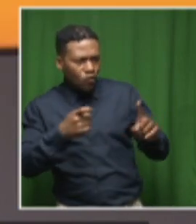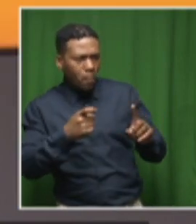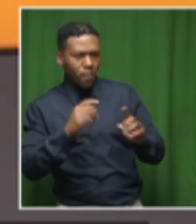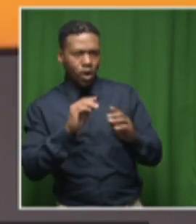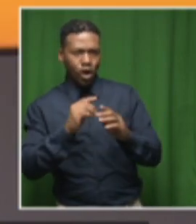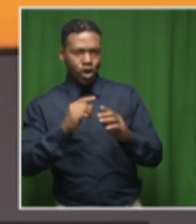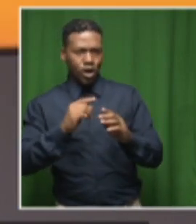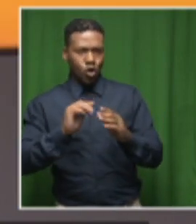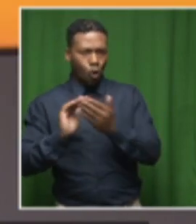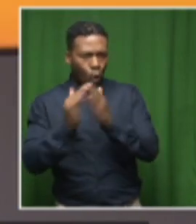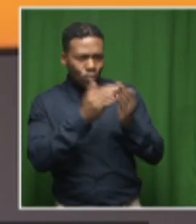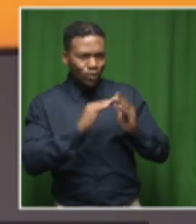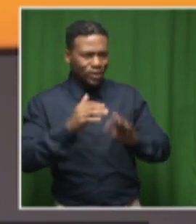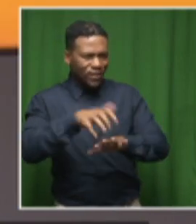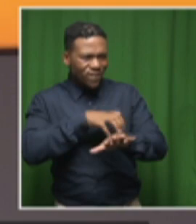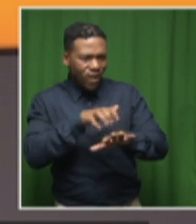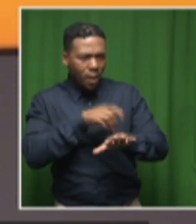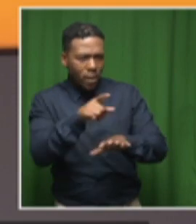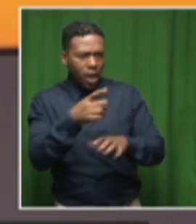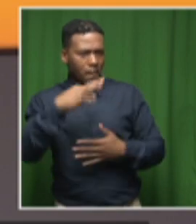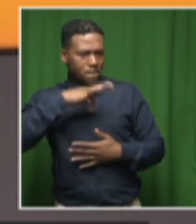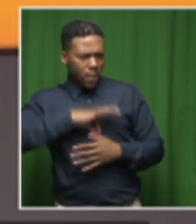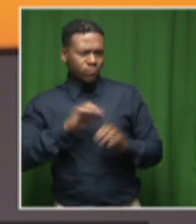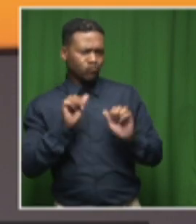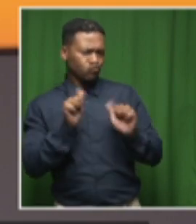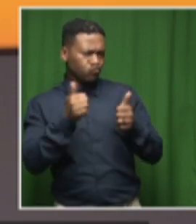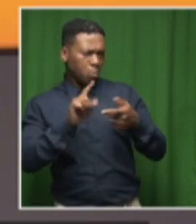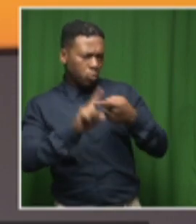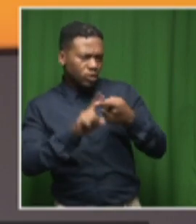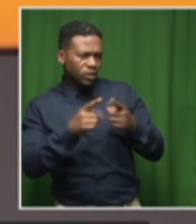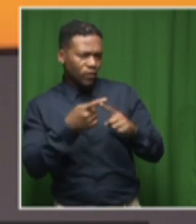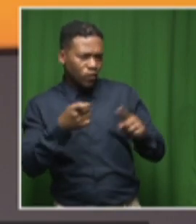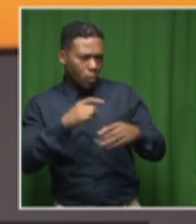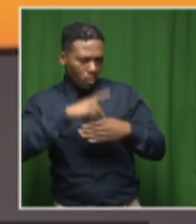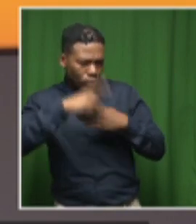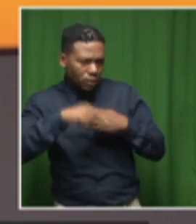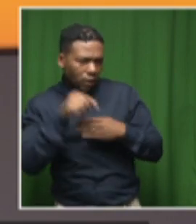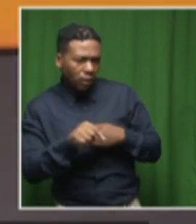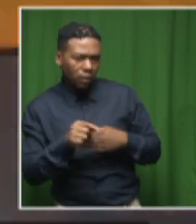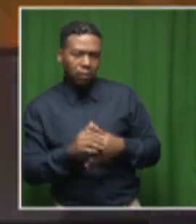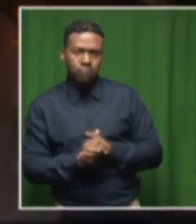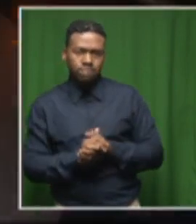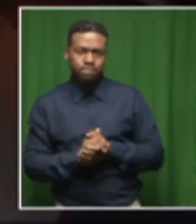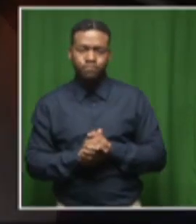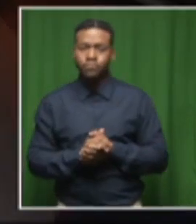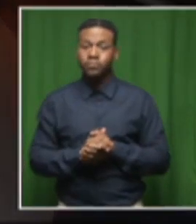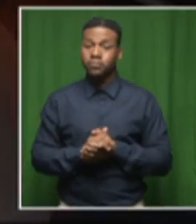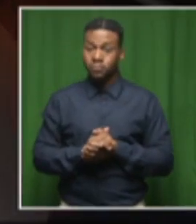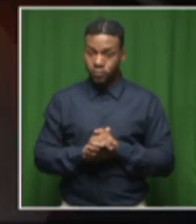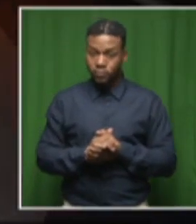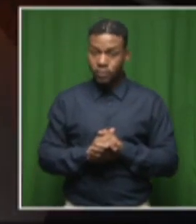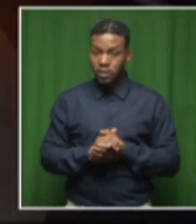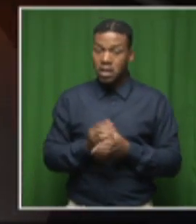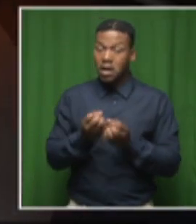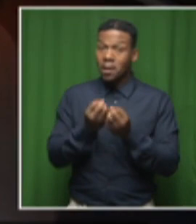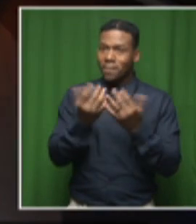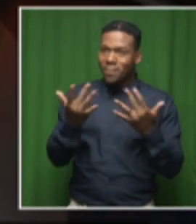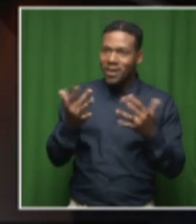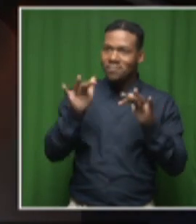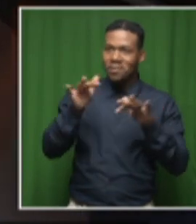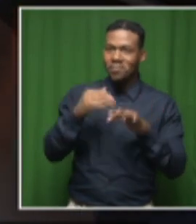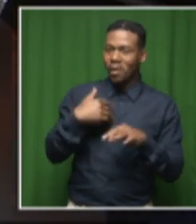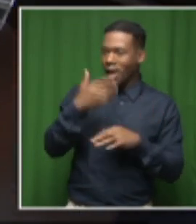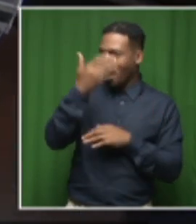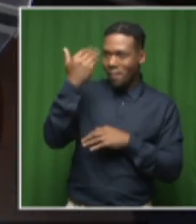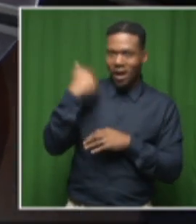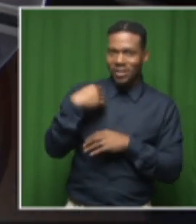terms of having benefited from the partnership between them and SAB? So a lot of people don't realize that we're actually an agricultural business,